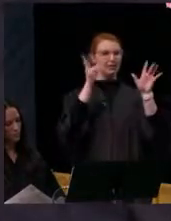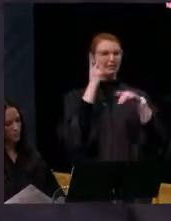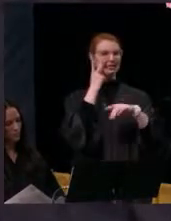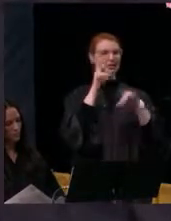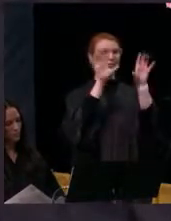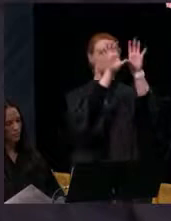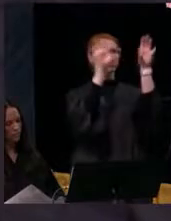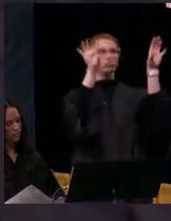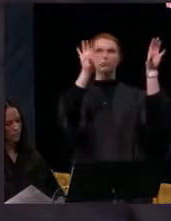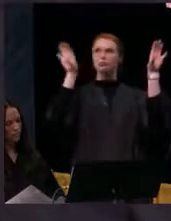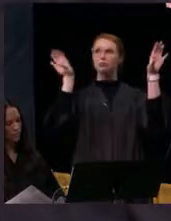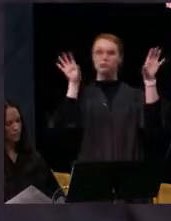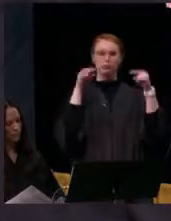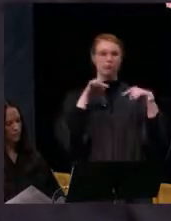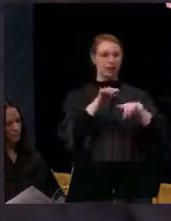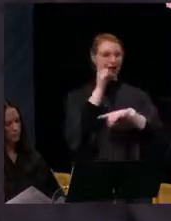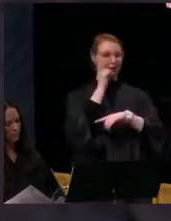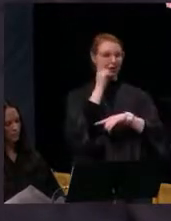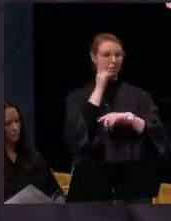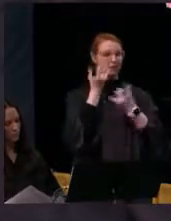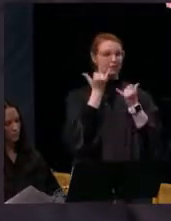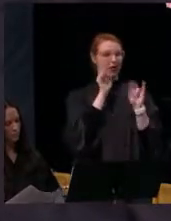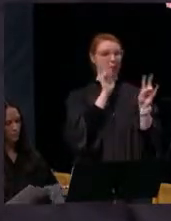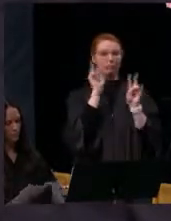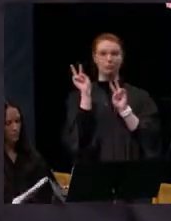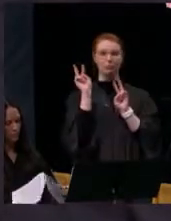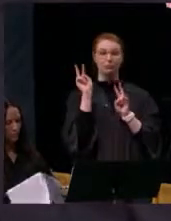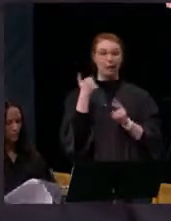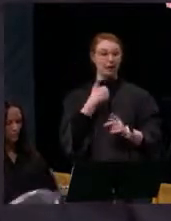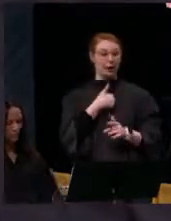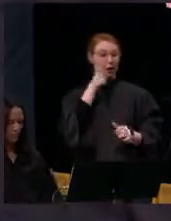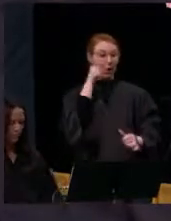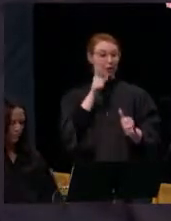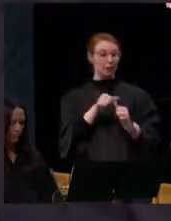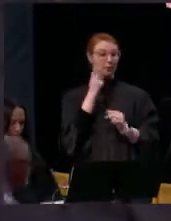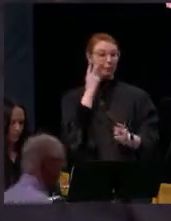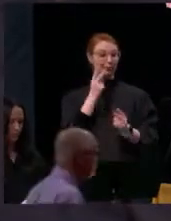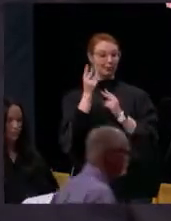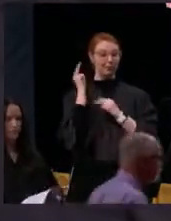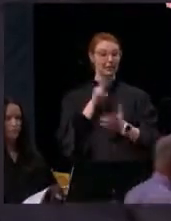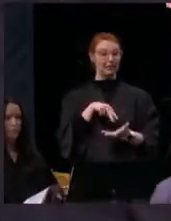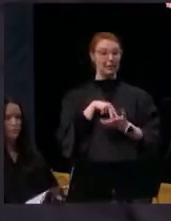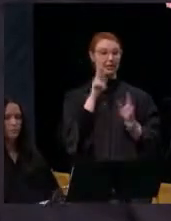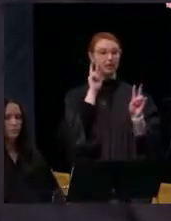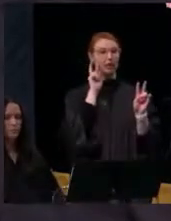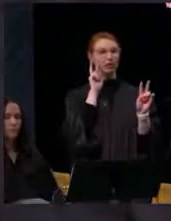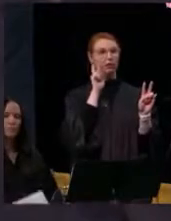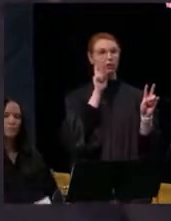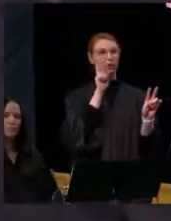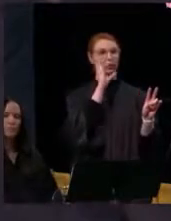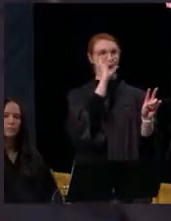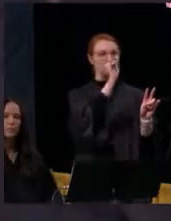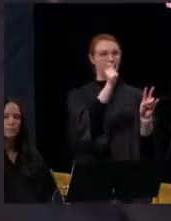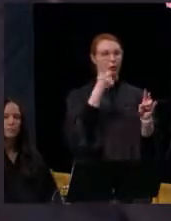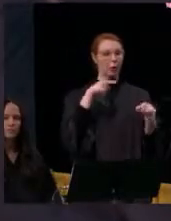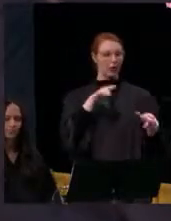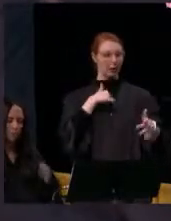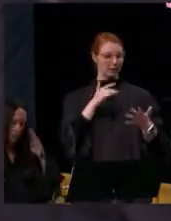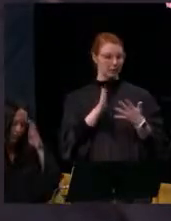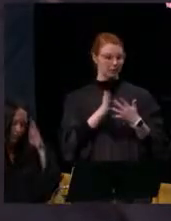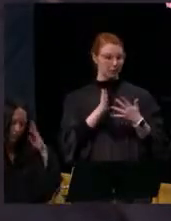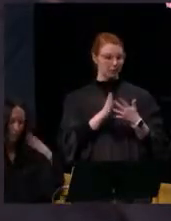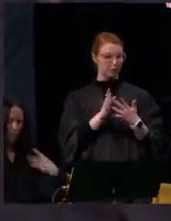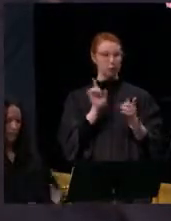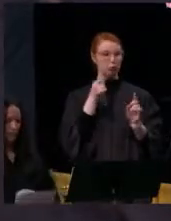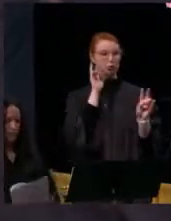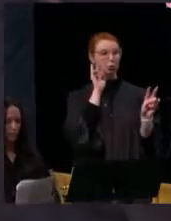to not regard on a daily basis. I remember finding myself staring at it a multitude of times my freshman year, simply